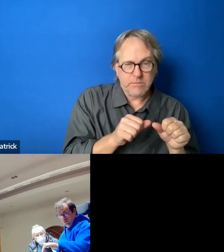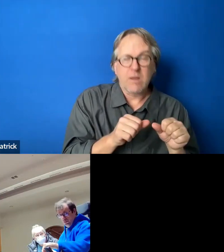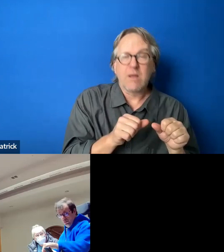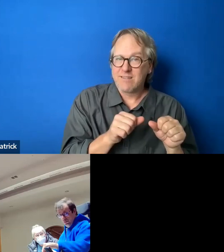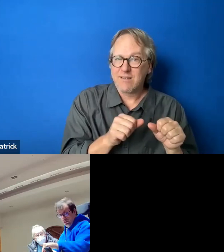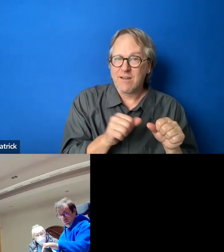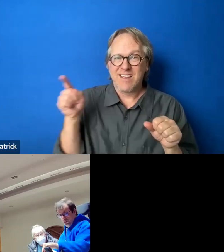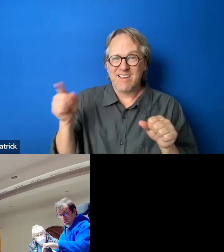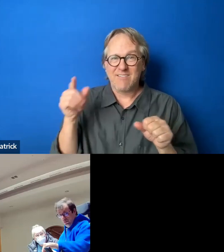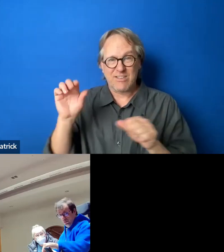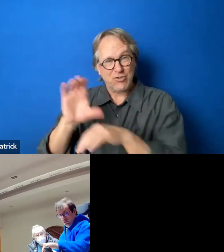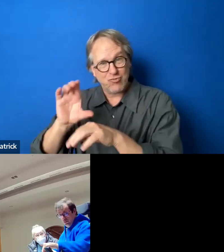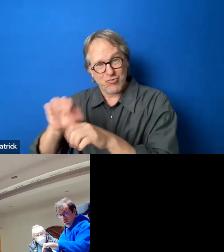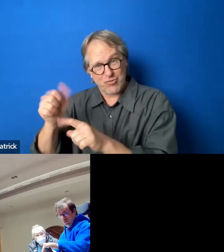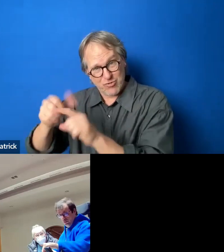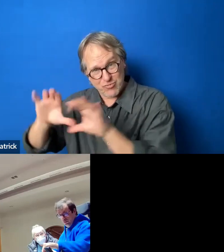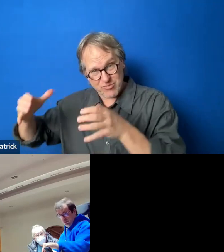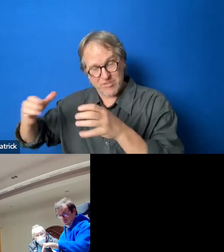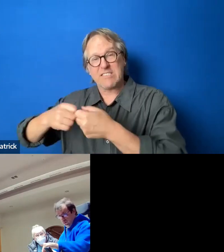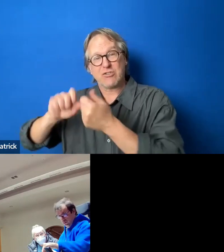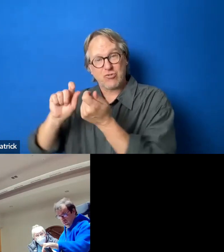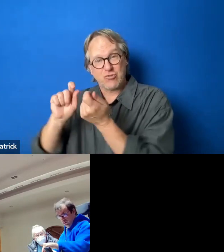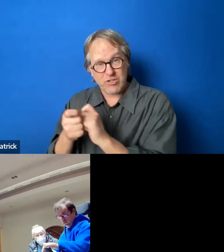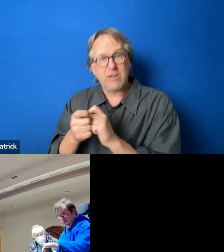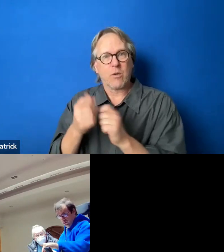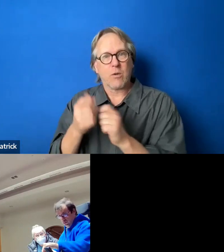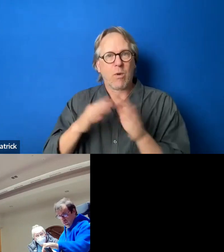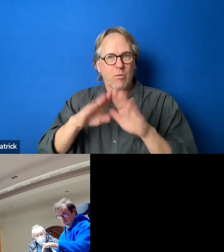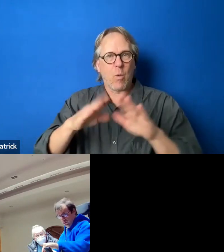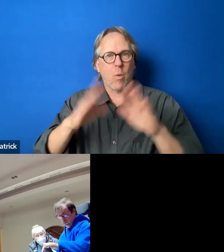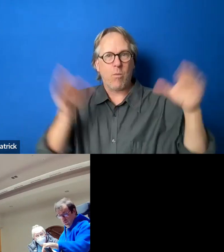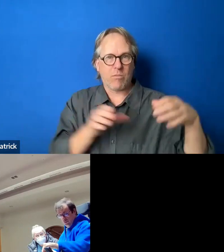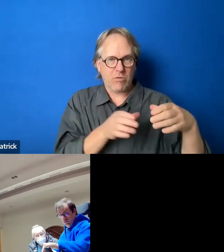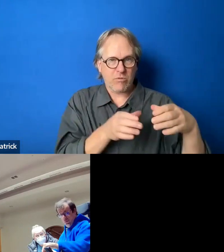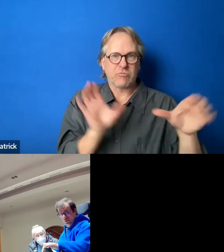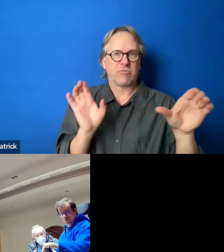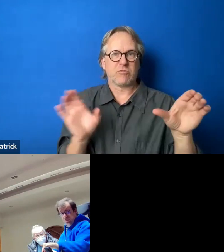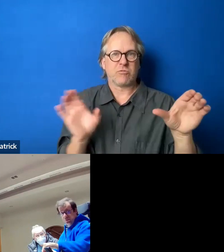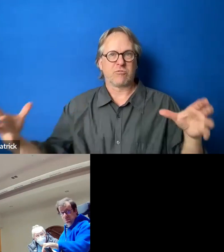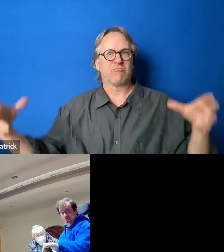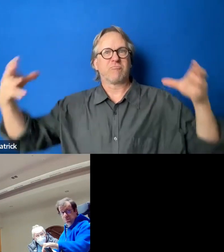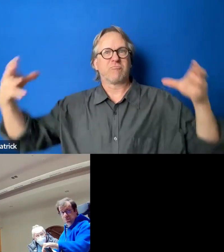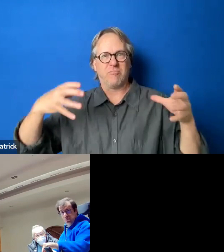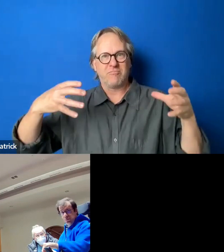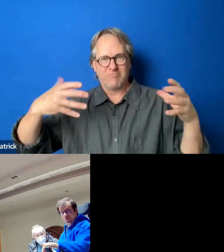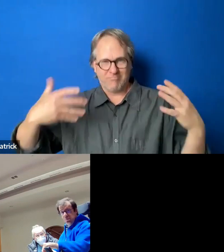come into the space and listen and learn.